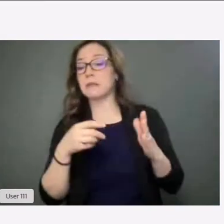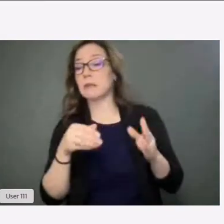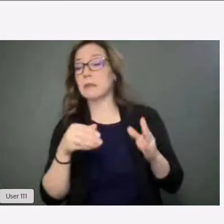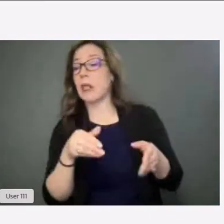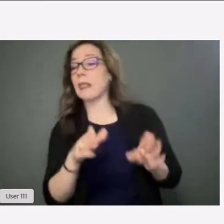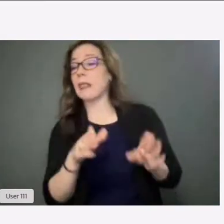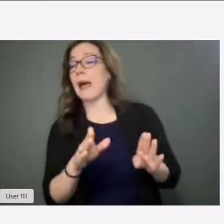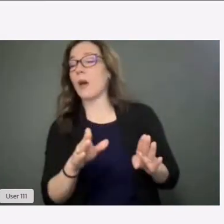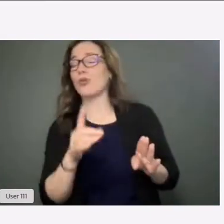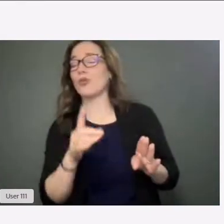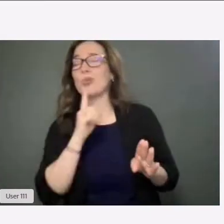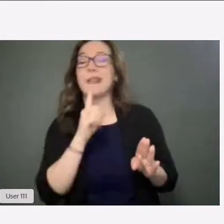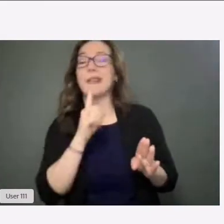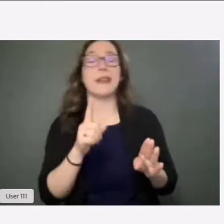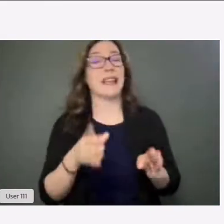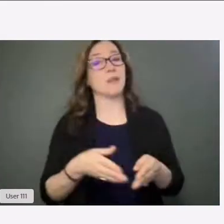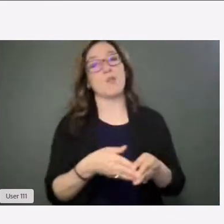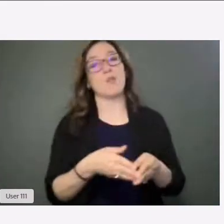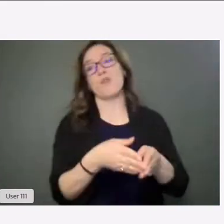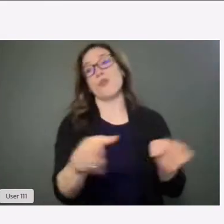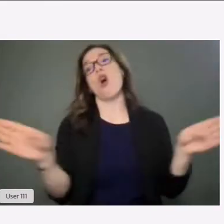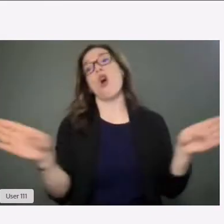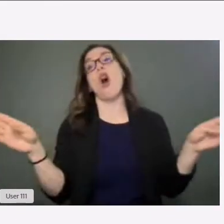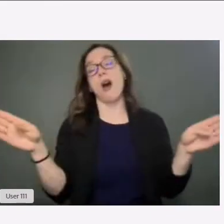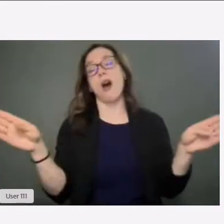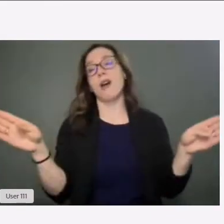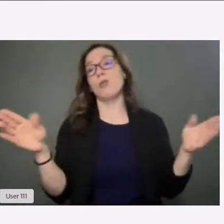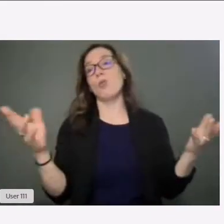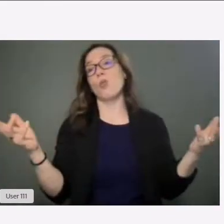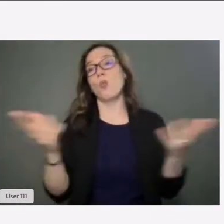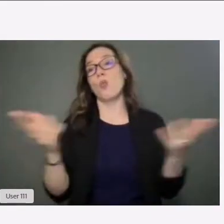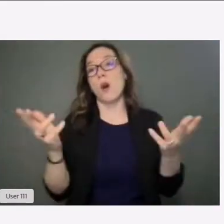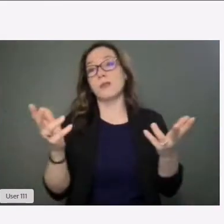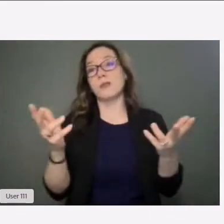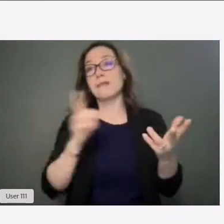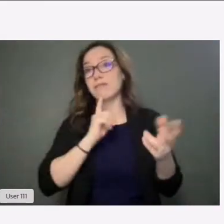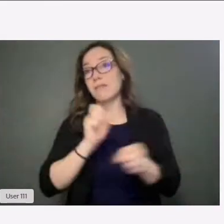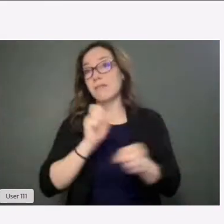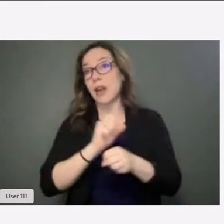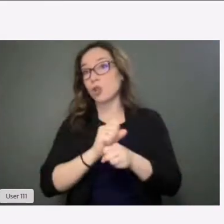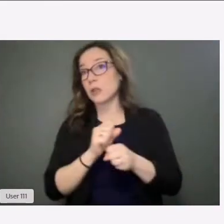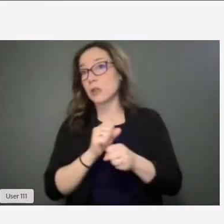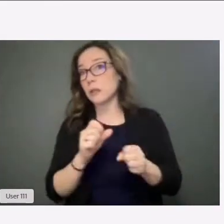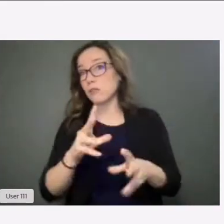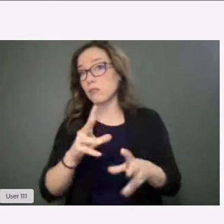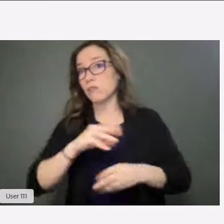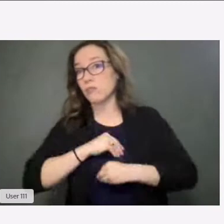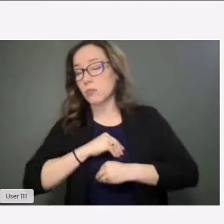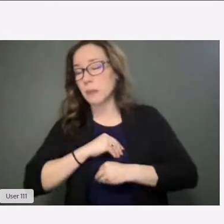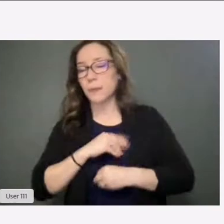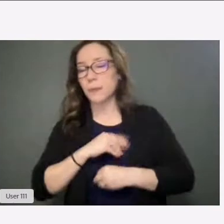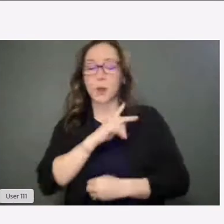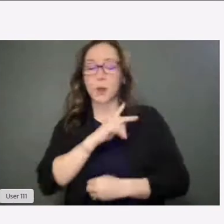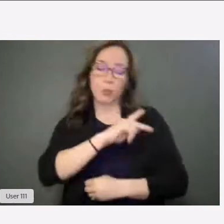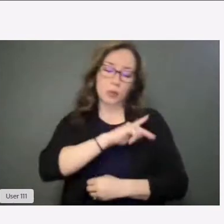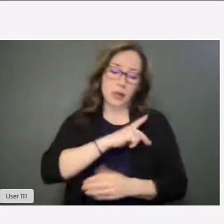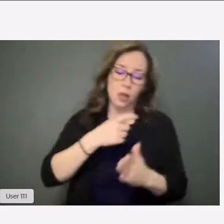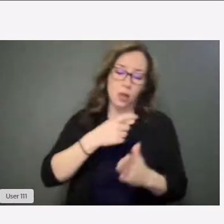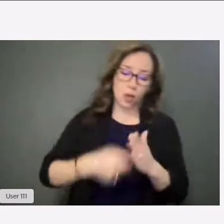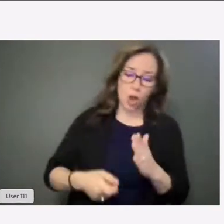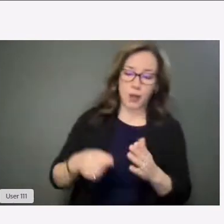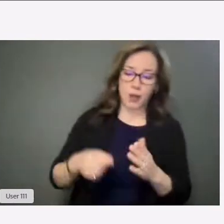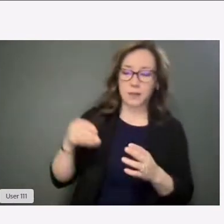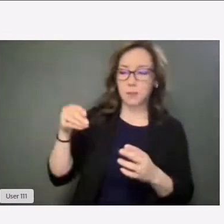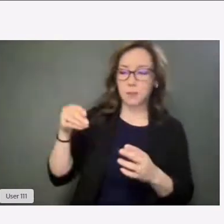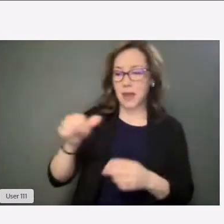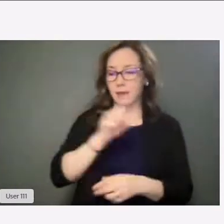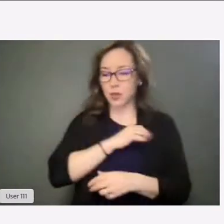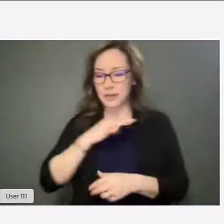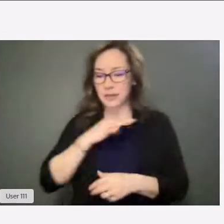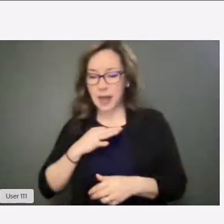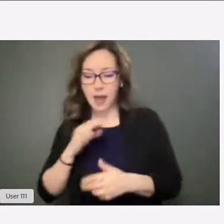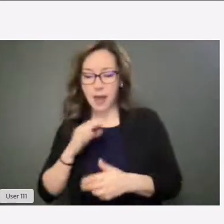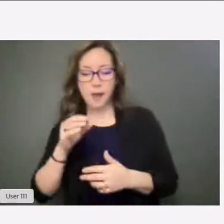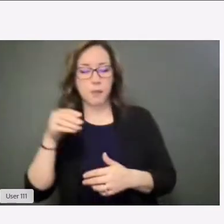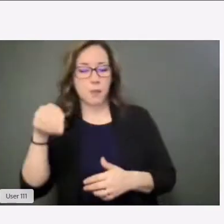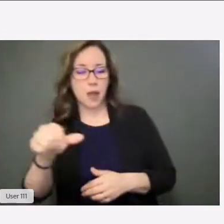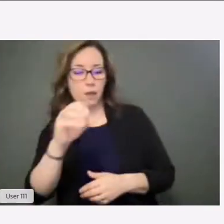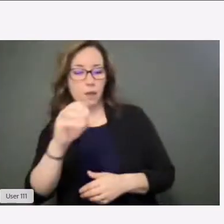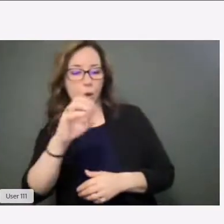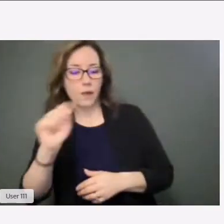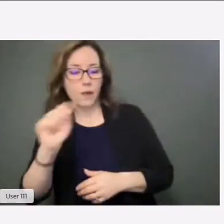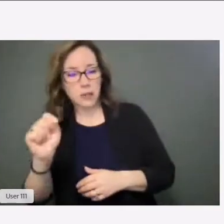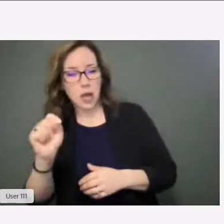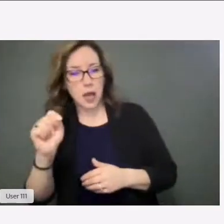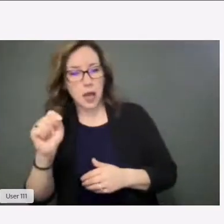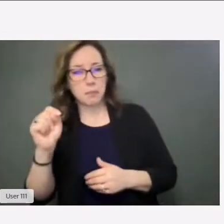pretty broad as to what are allowable, including personnel costs, paying for staff, and paying for overtime and things like that.